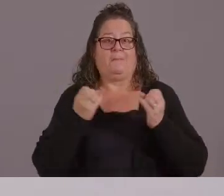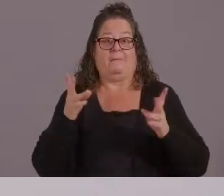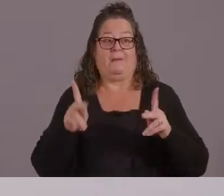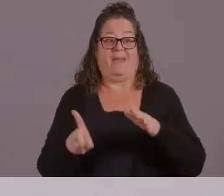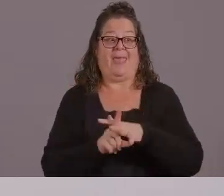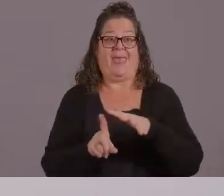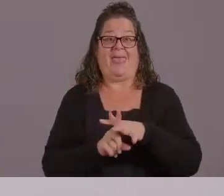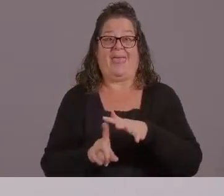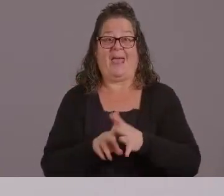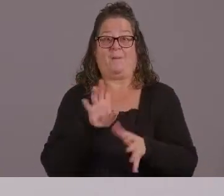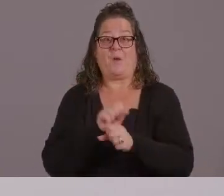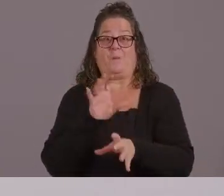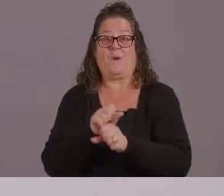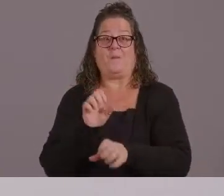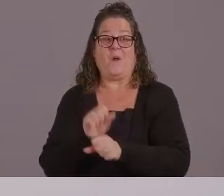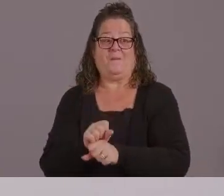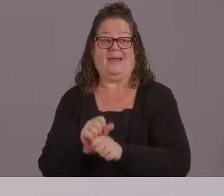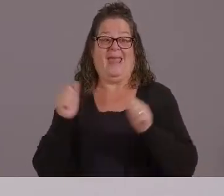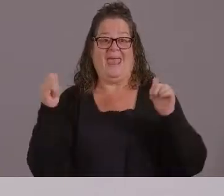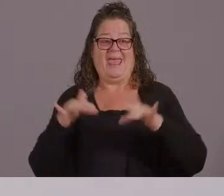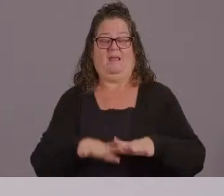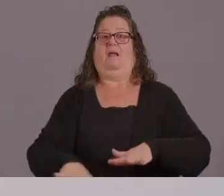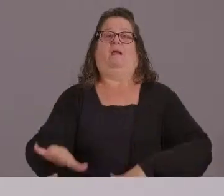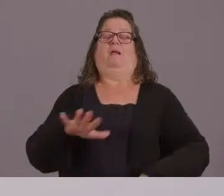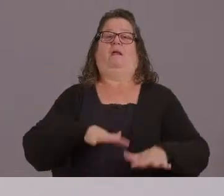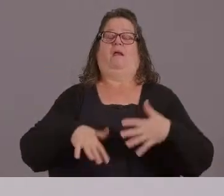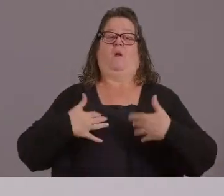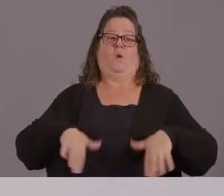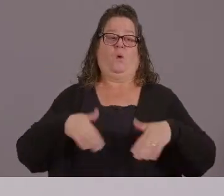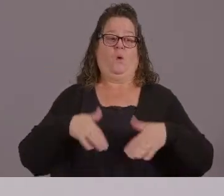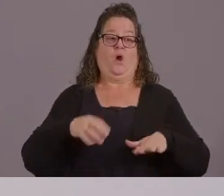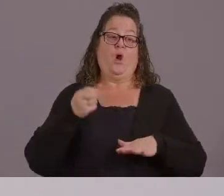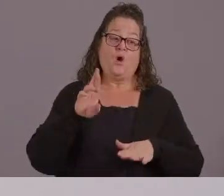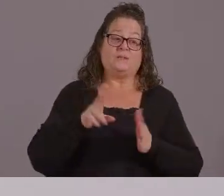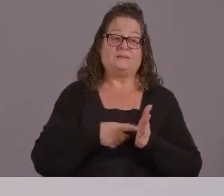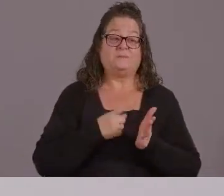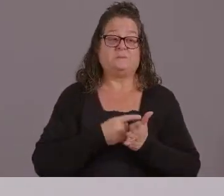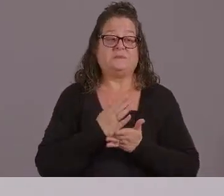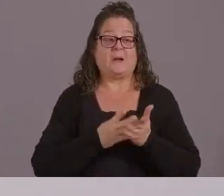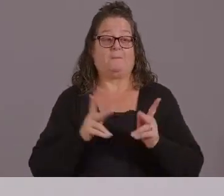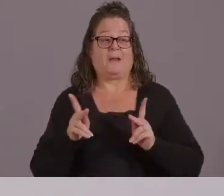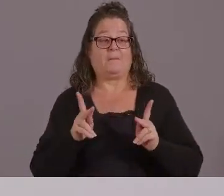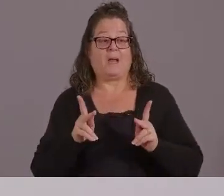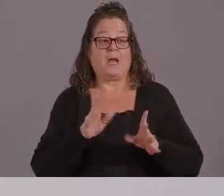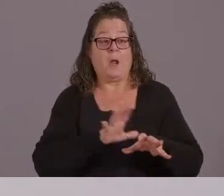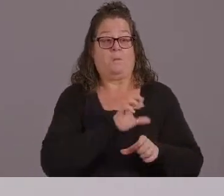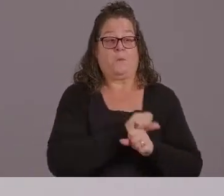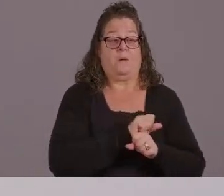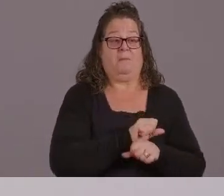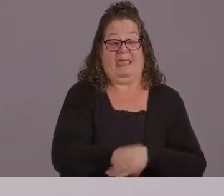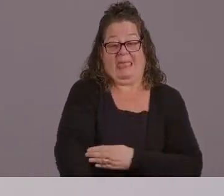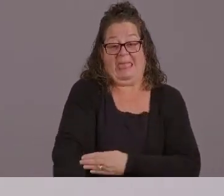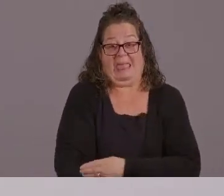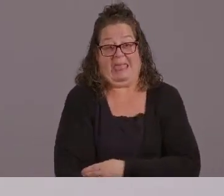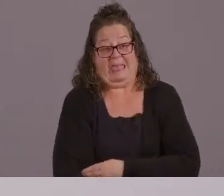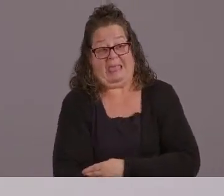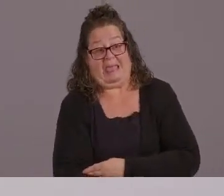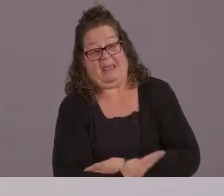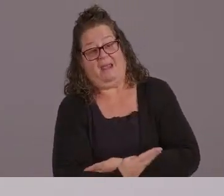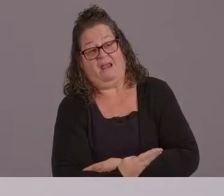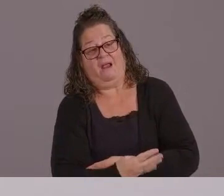may have been overnight, and they were showing up at 6 or 7 in the evening. It didn't have anything to do with volunteers at that